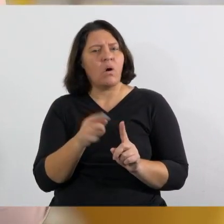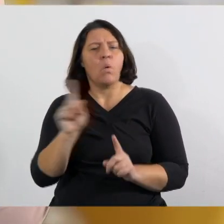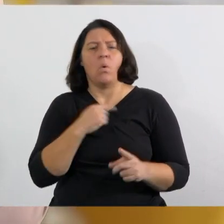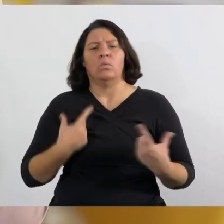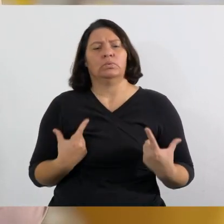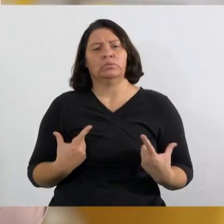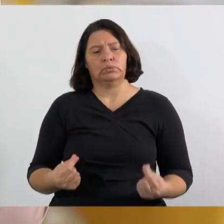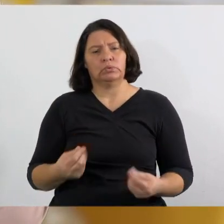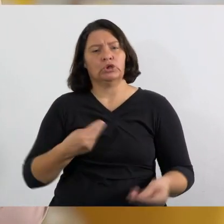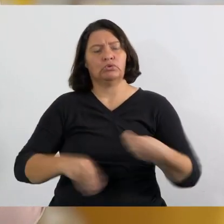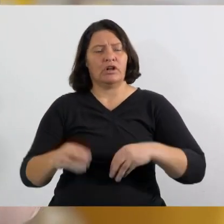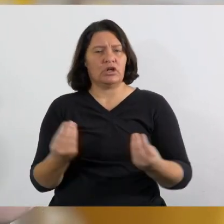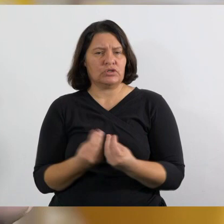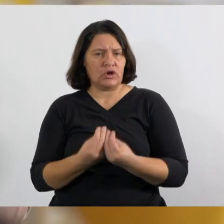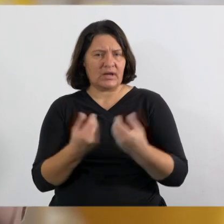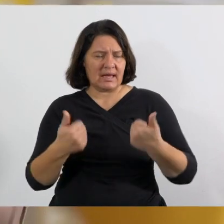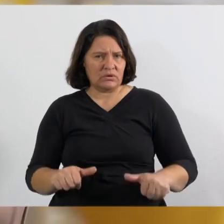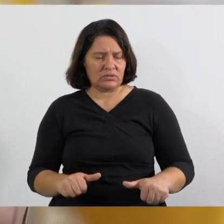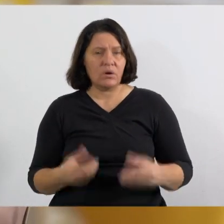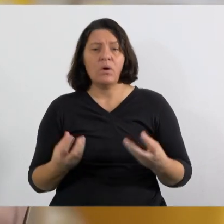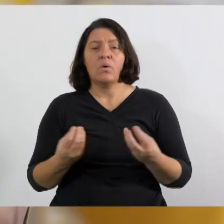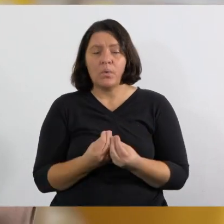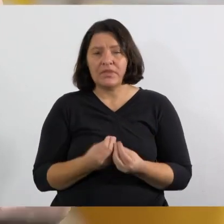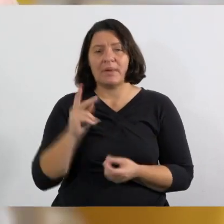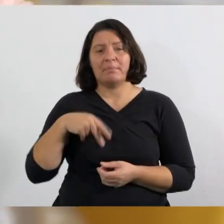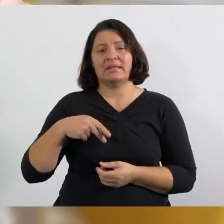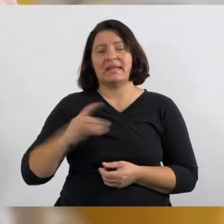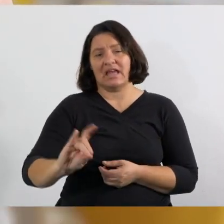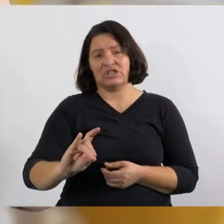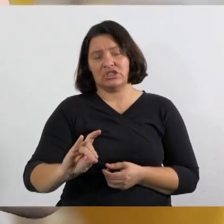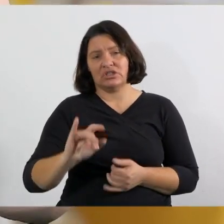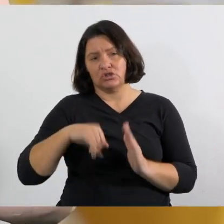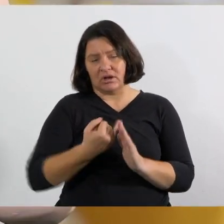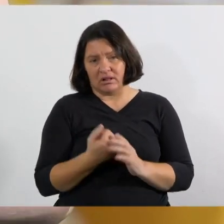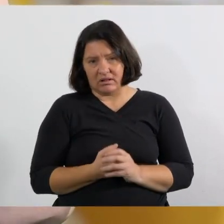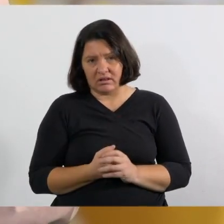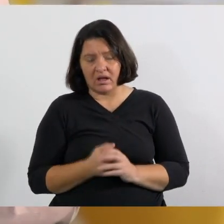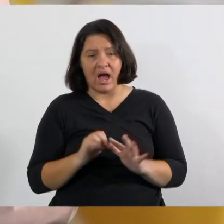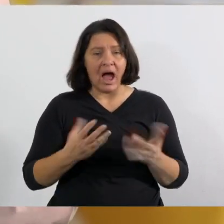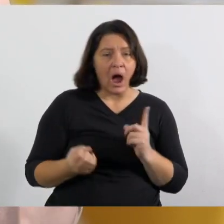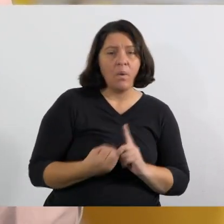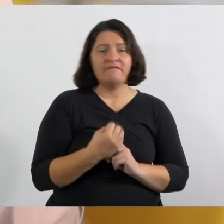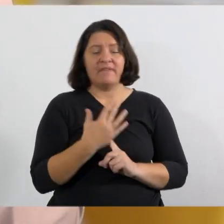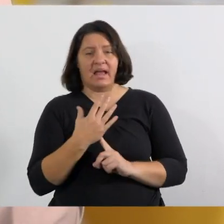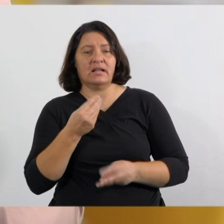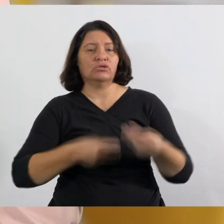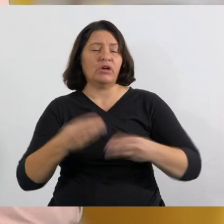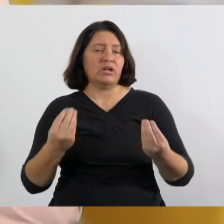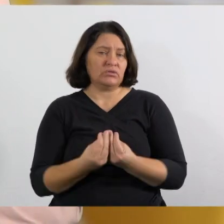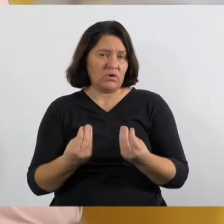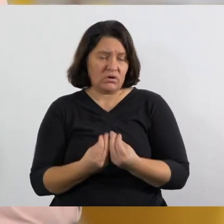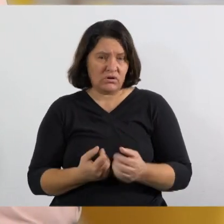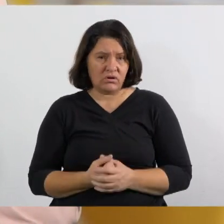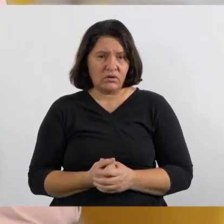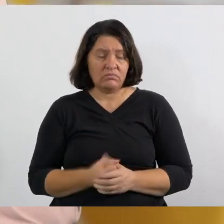doing in the trading stock account with petty cash journal? How will the petty cash journal affect the trading stock? You